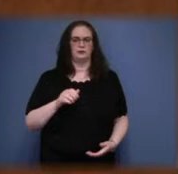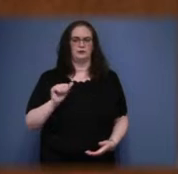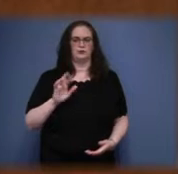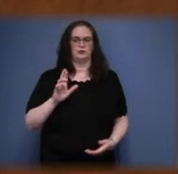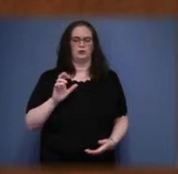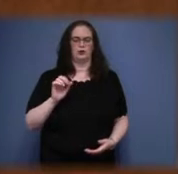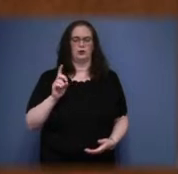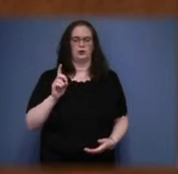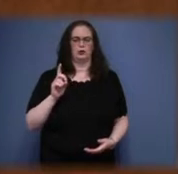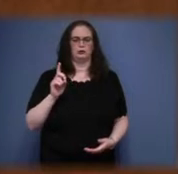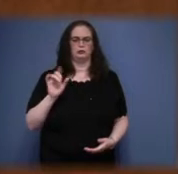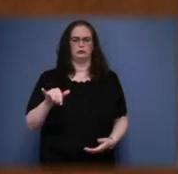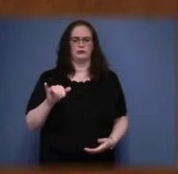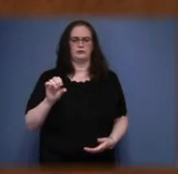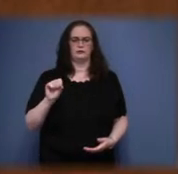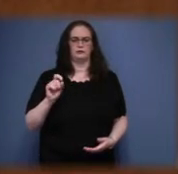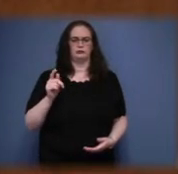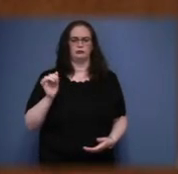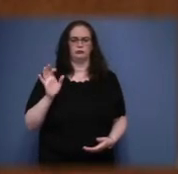Audrey Strine.